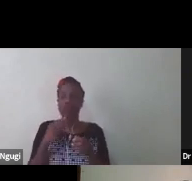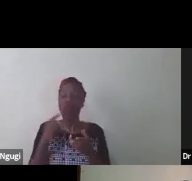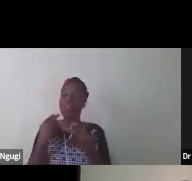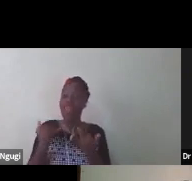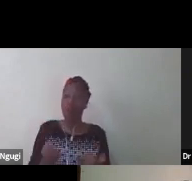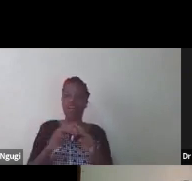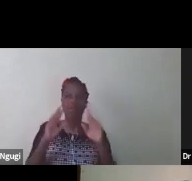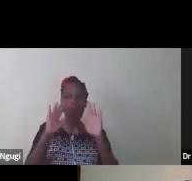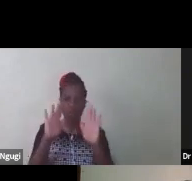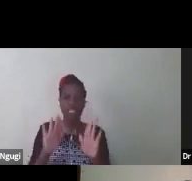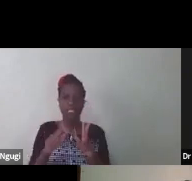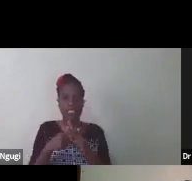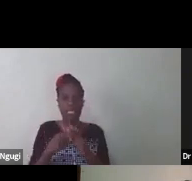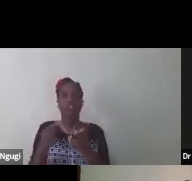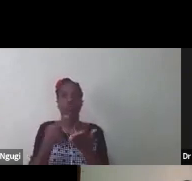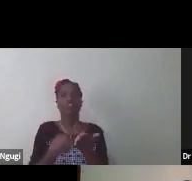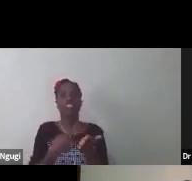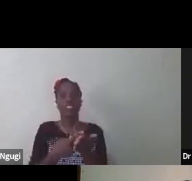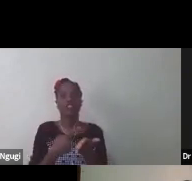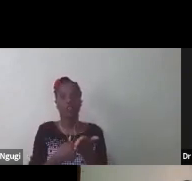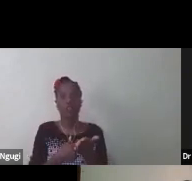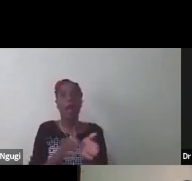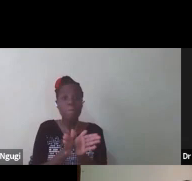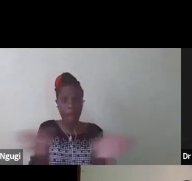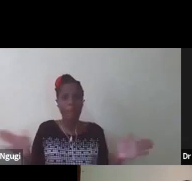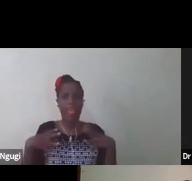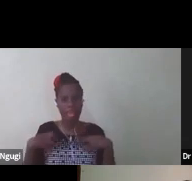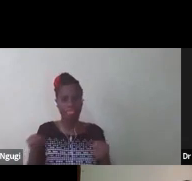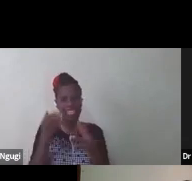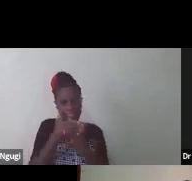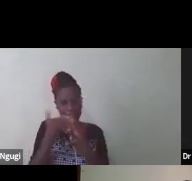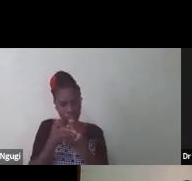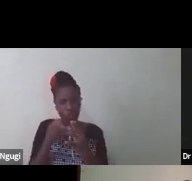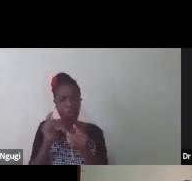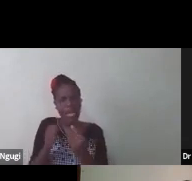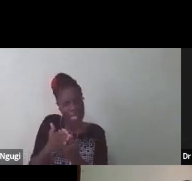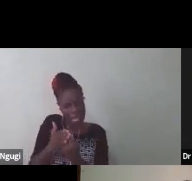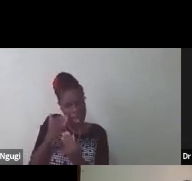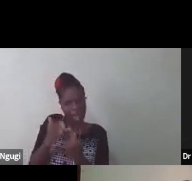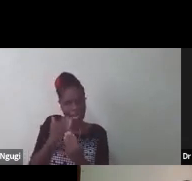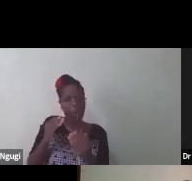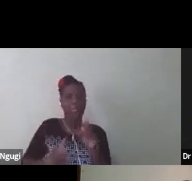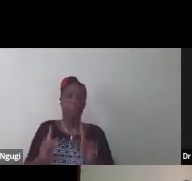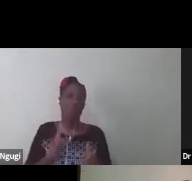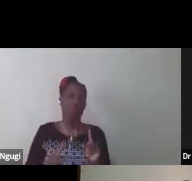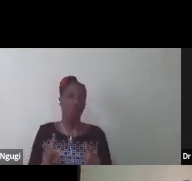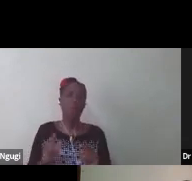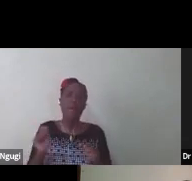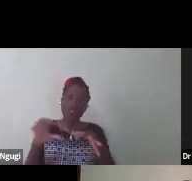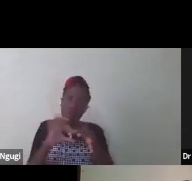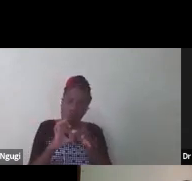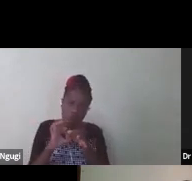conversation, that public health intervention must be done in a very humane way. We must engage people